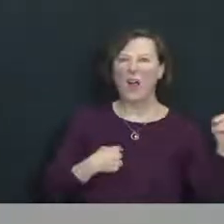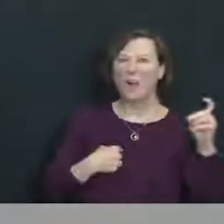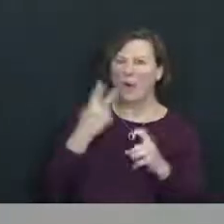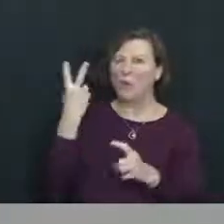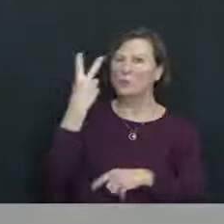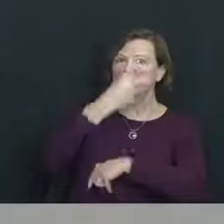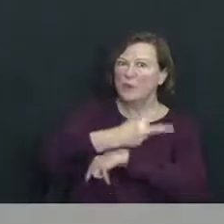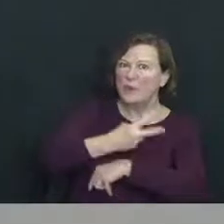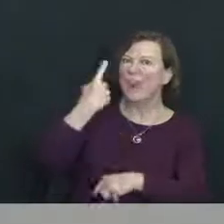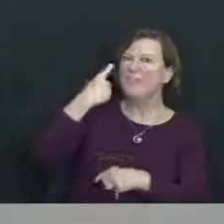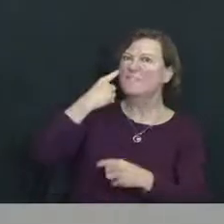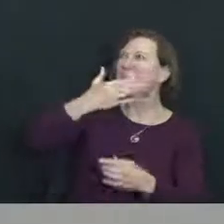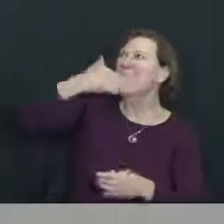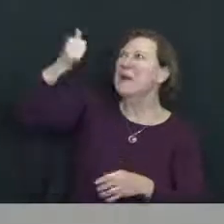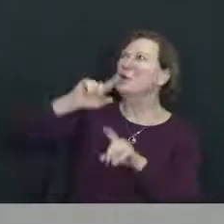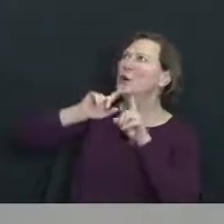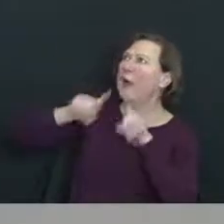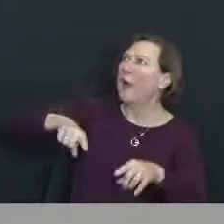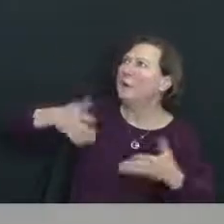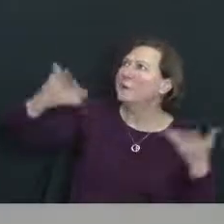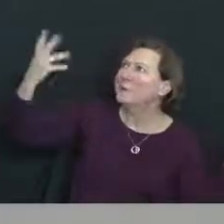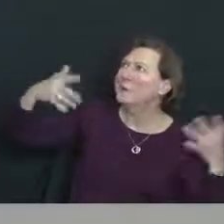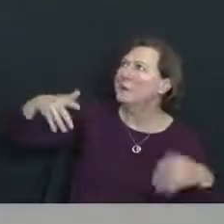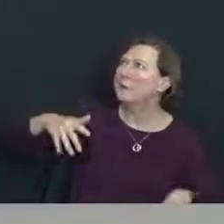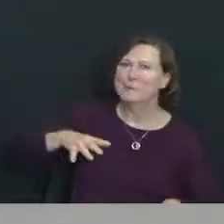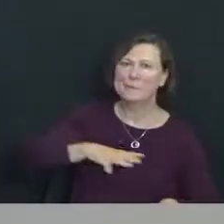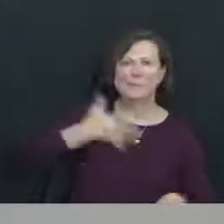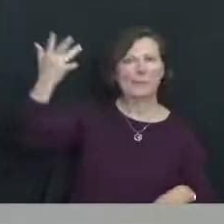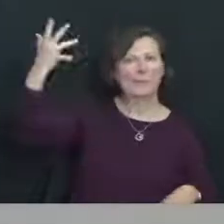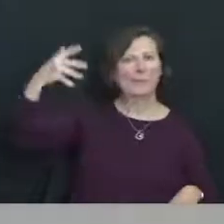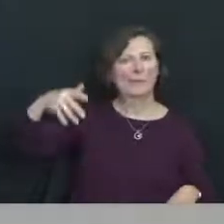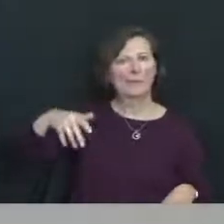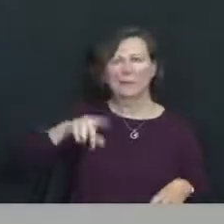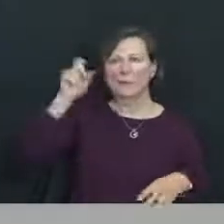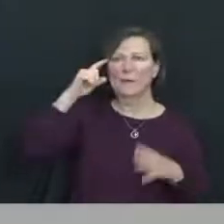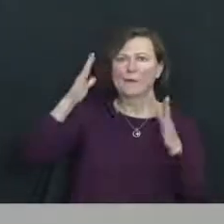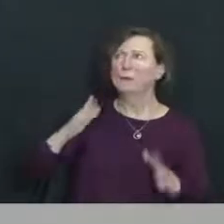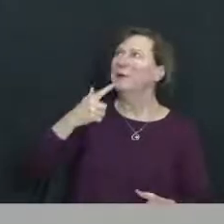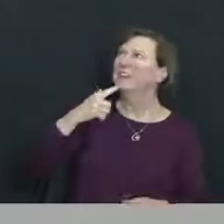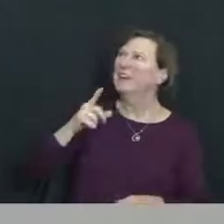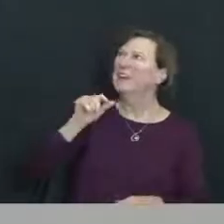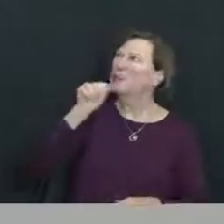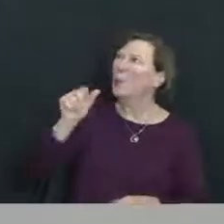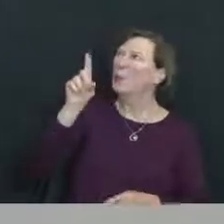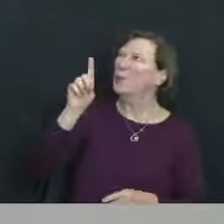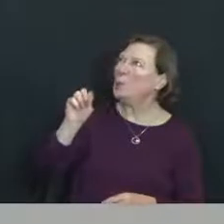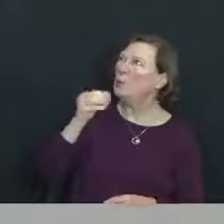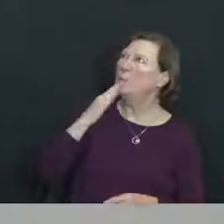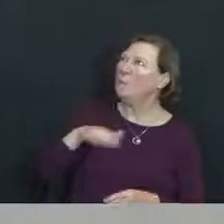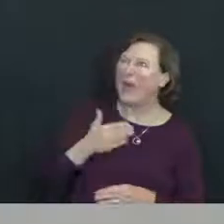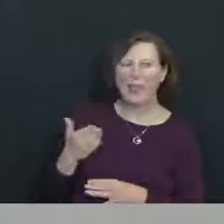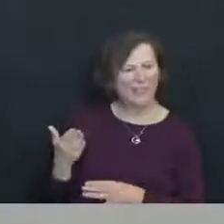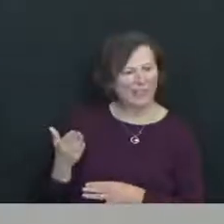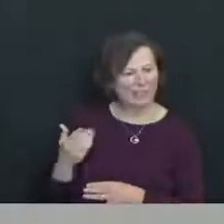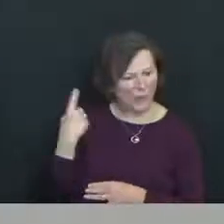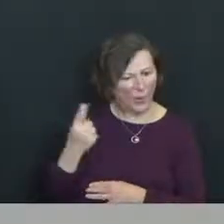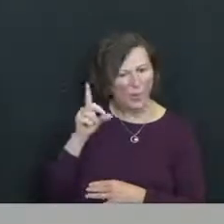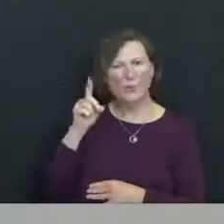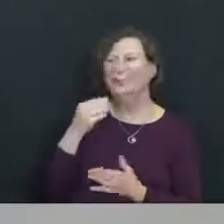days for. Irritated and annoyed, the governor stammered, "Don't do bad things? Always do good